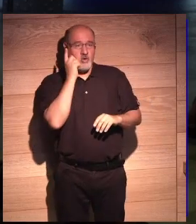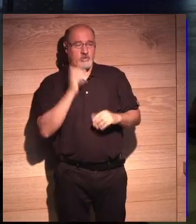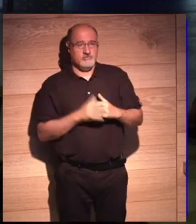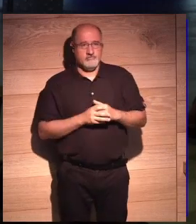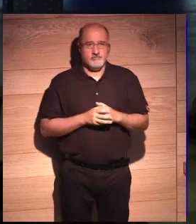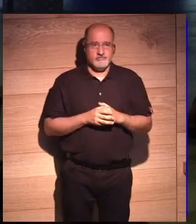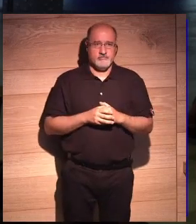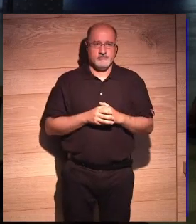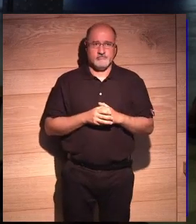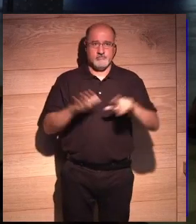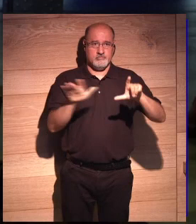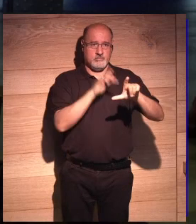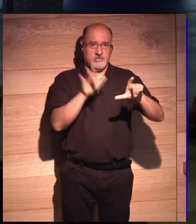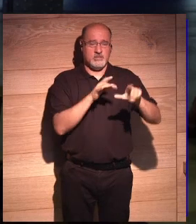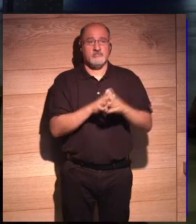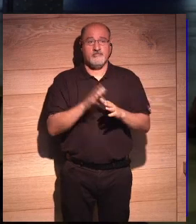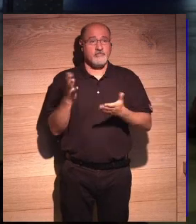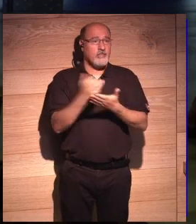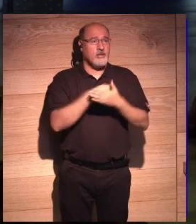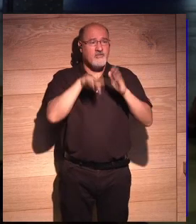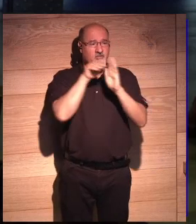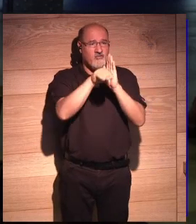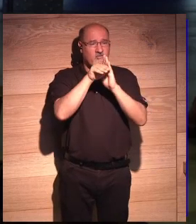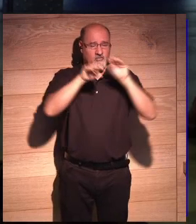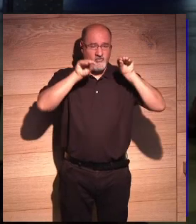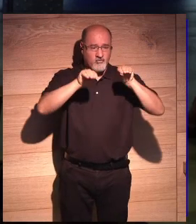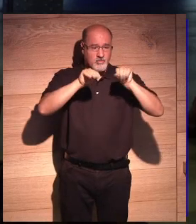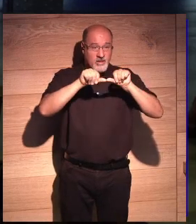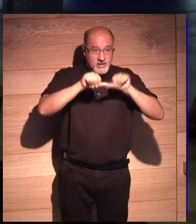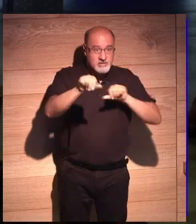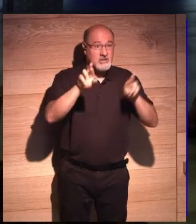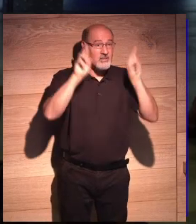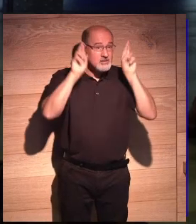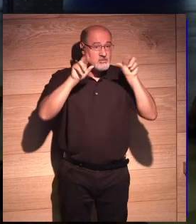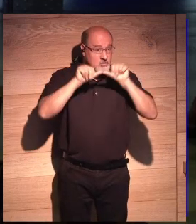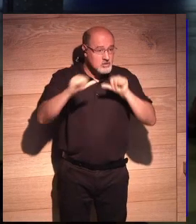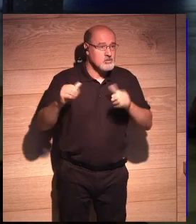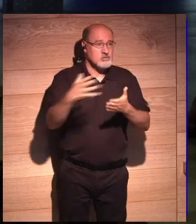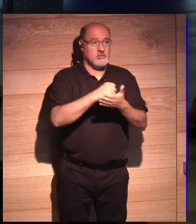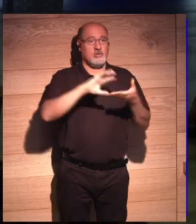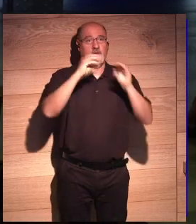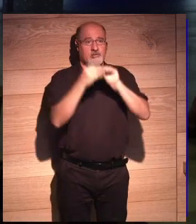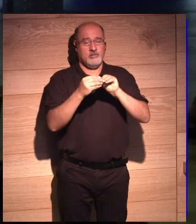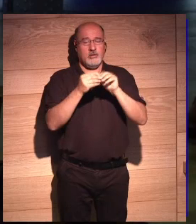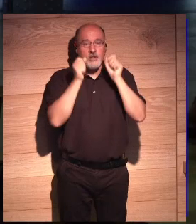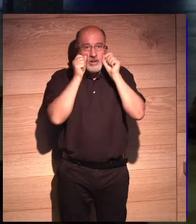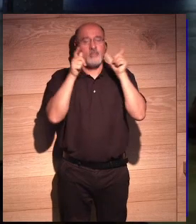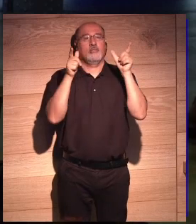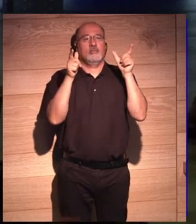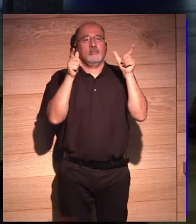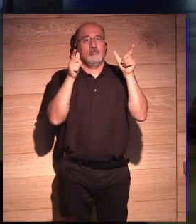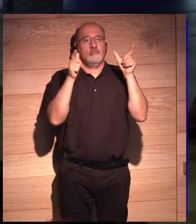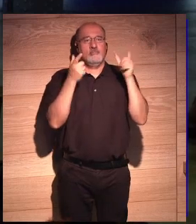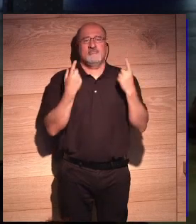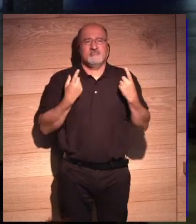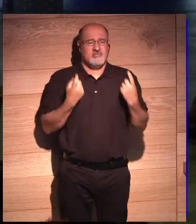have VR glasses or Google, sorry, or whatever. So we want all